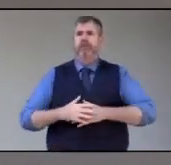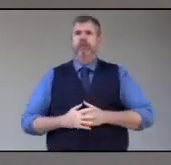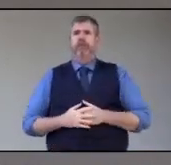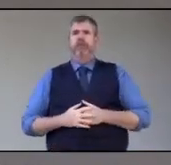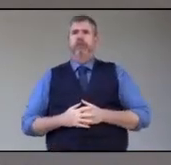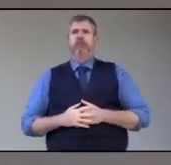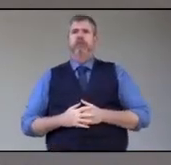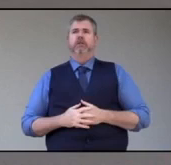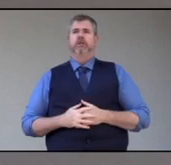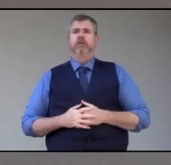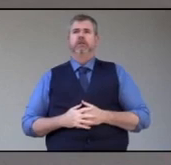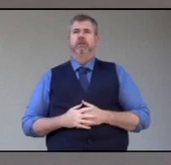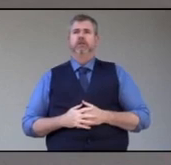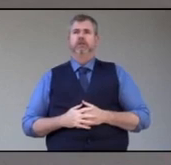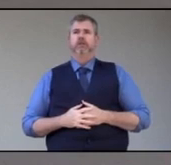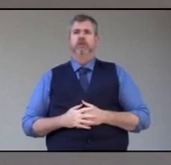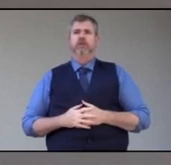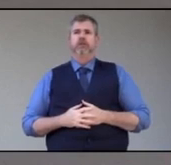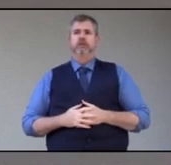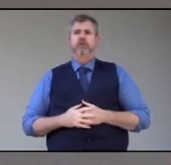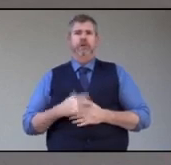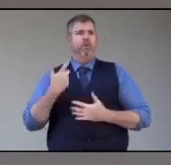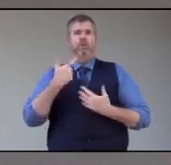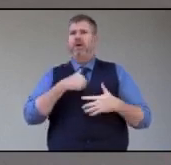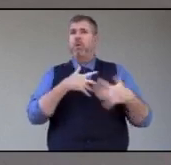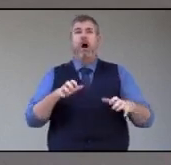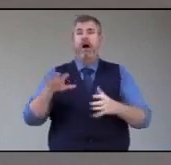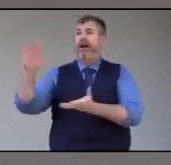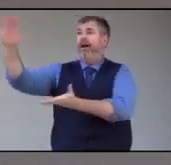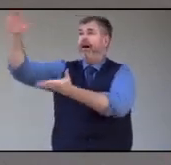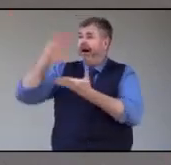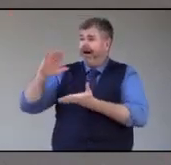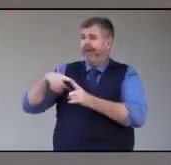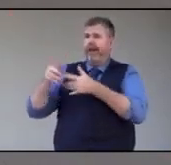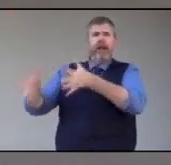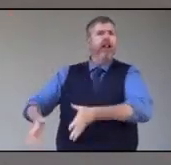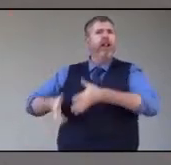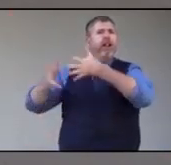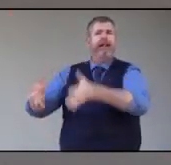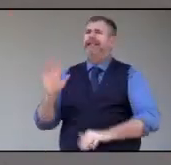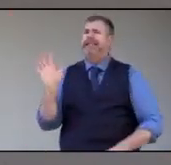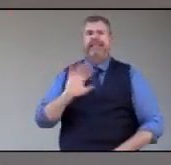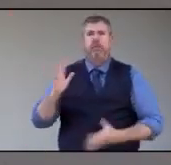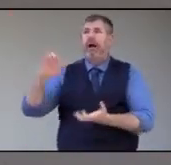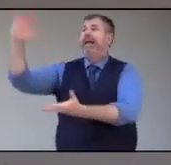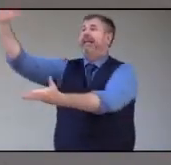gets the vaccine and gets it out as soon as we can, and that's what we're working on.